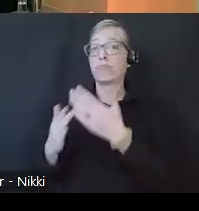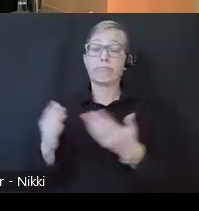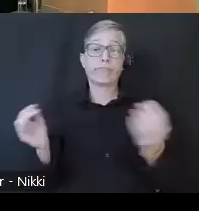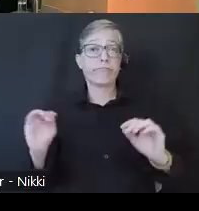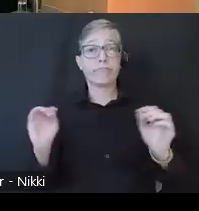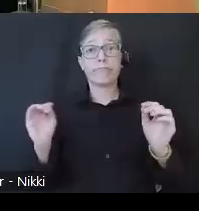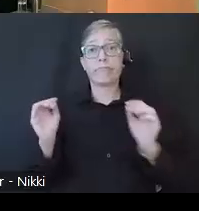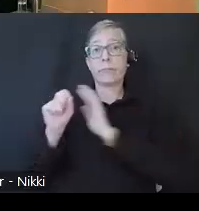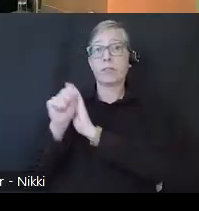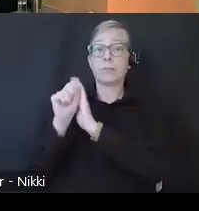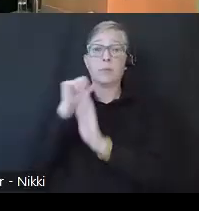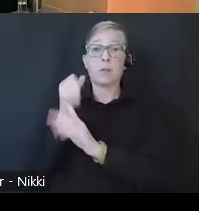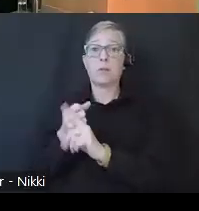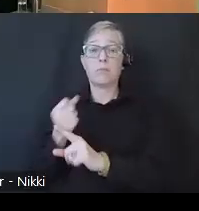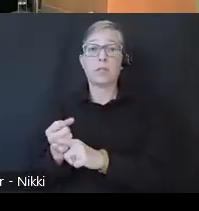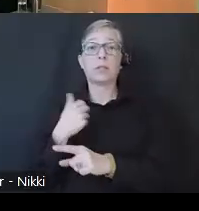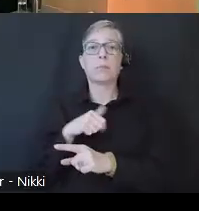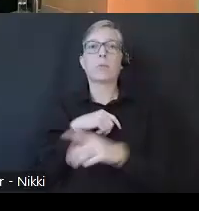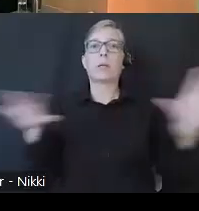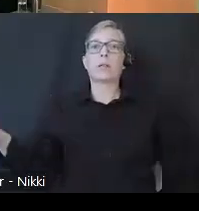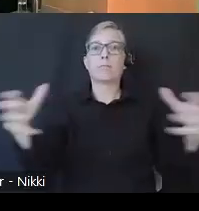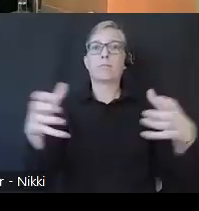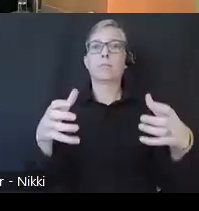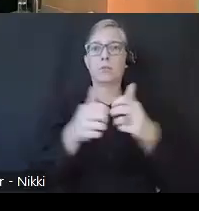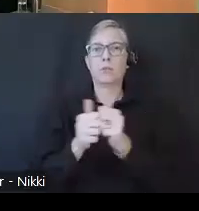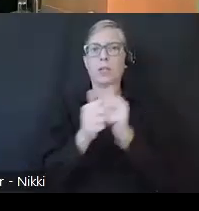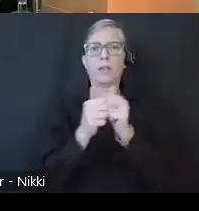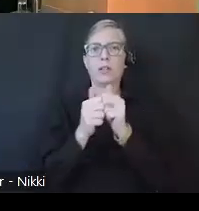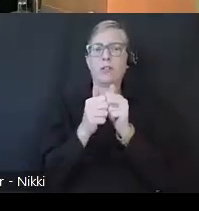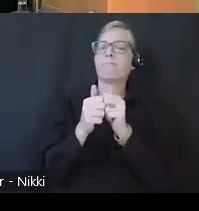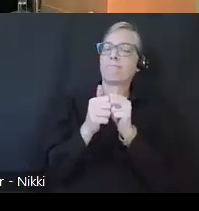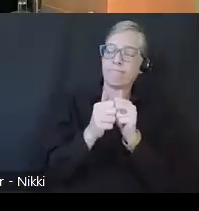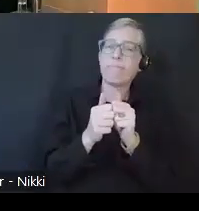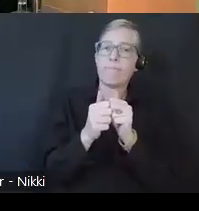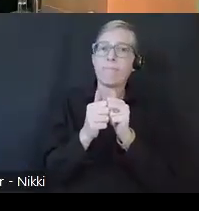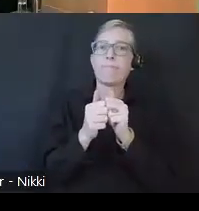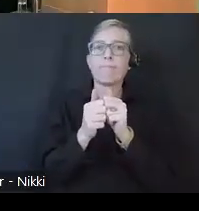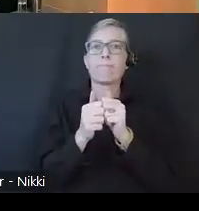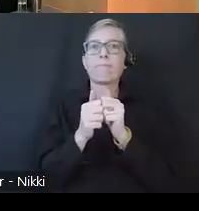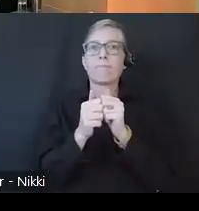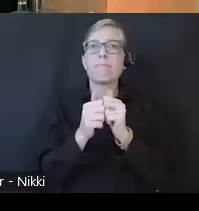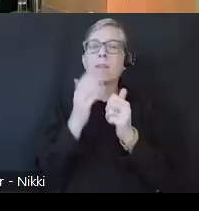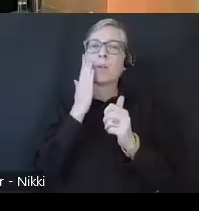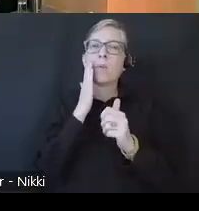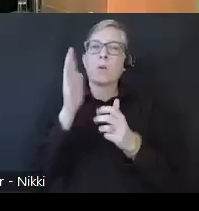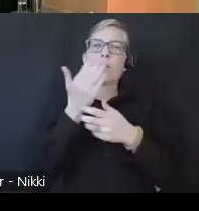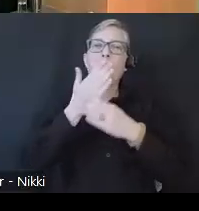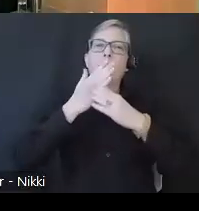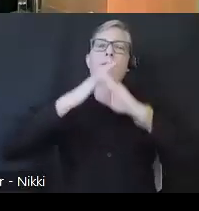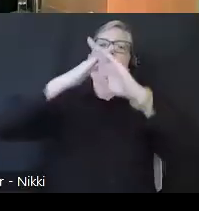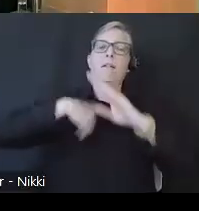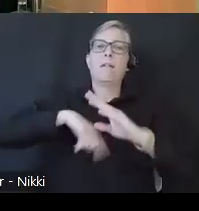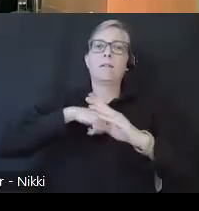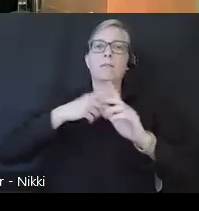And we're lumping all of these folks together, and that's certainly hindering our ability to address these questions. So that's